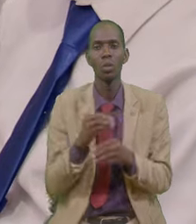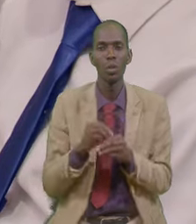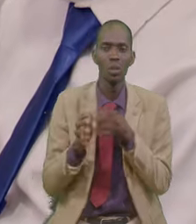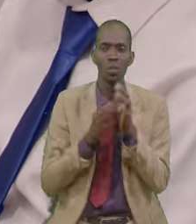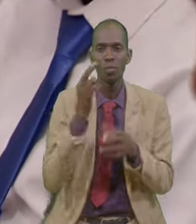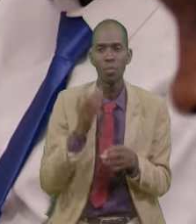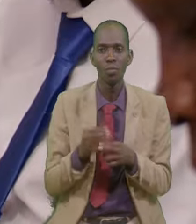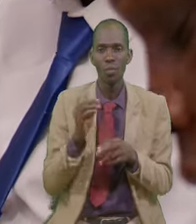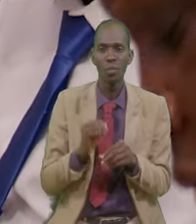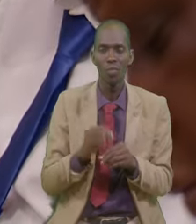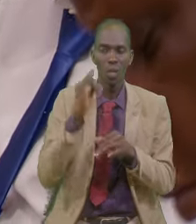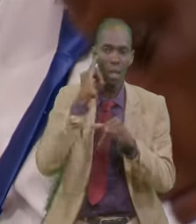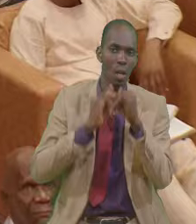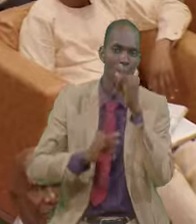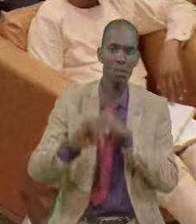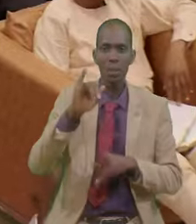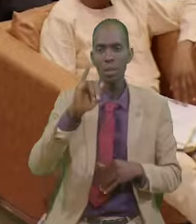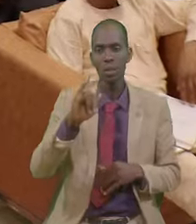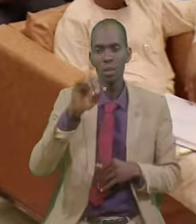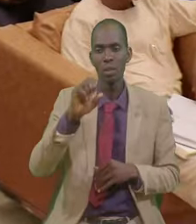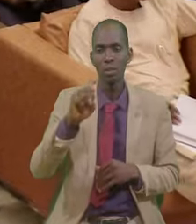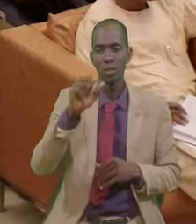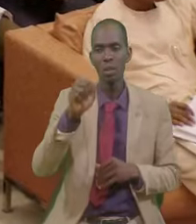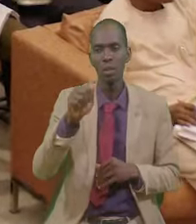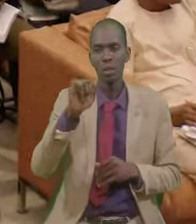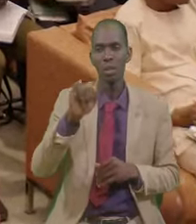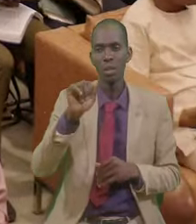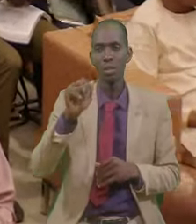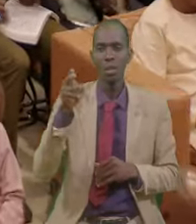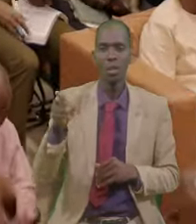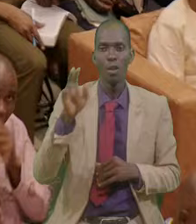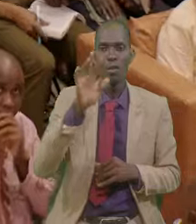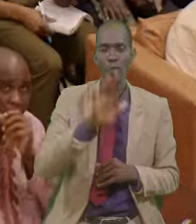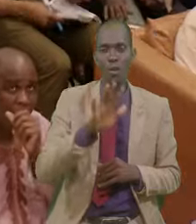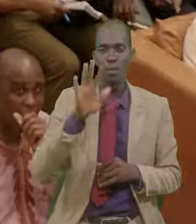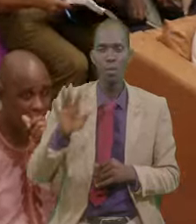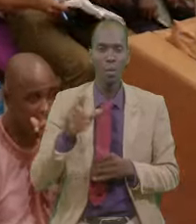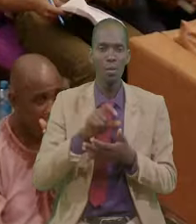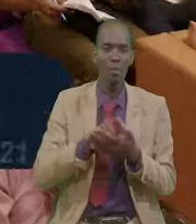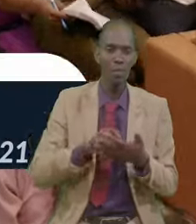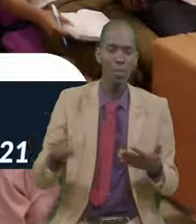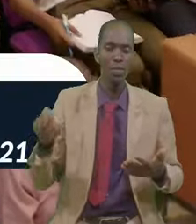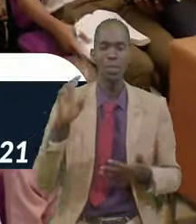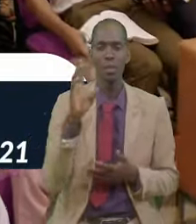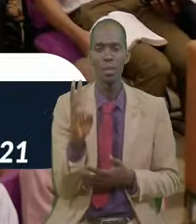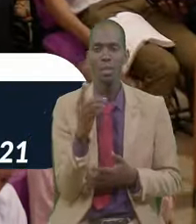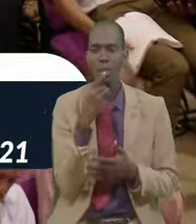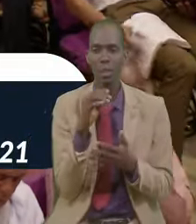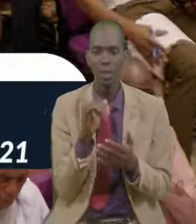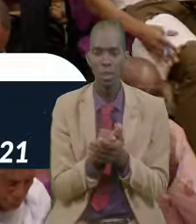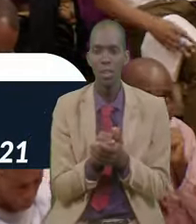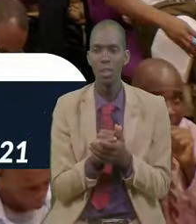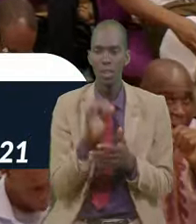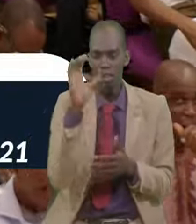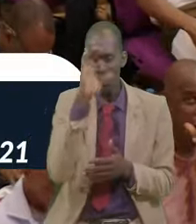Isaiah chapter 55. Isaiah chapter 55, reading from verse 6. Seek ye the Lord while he may be found. Call ye upon